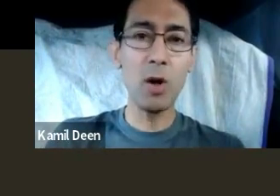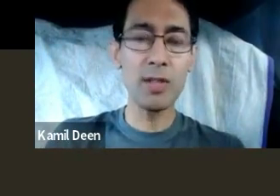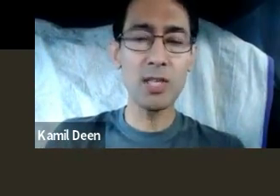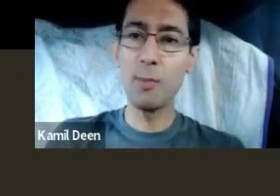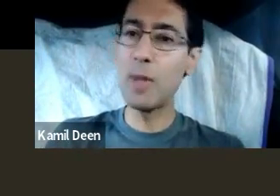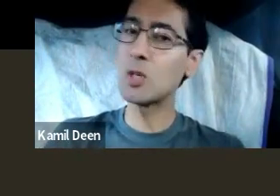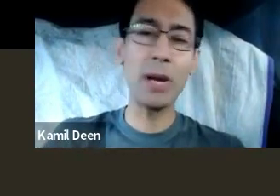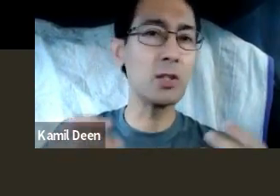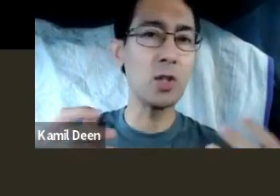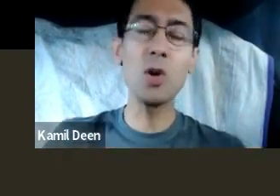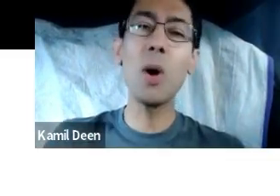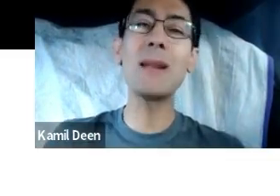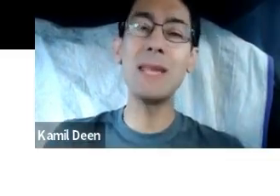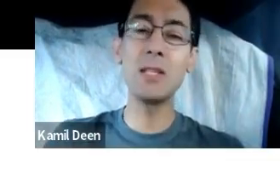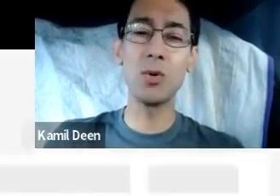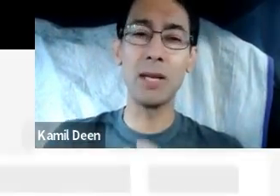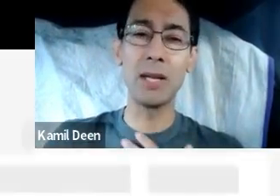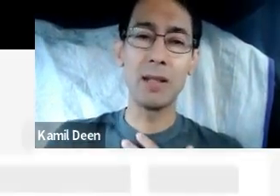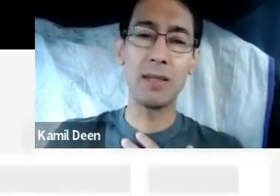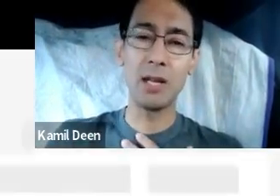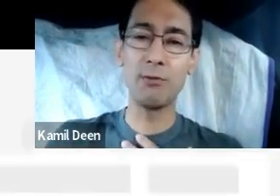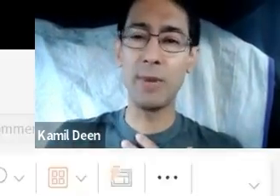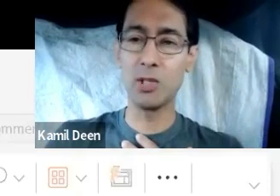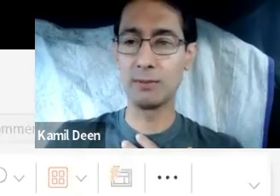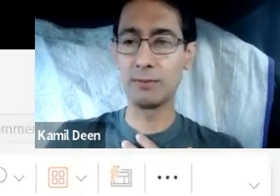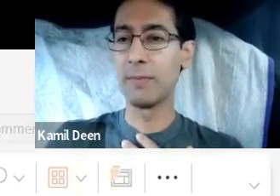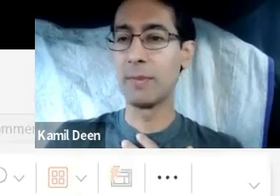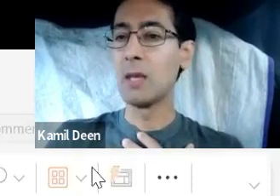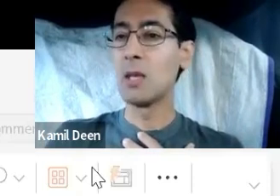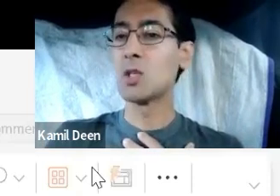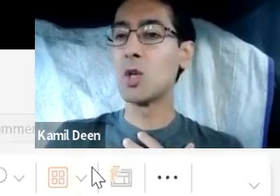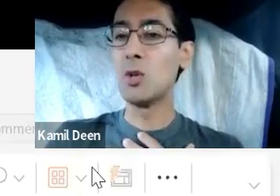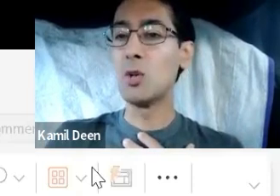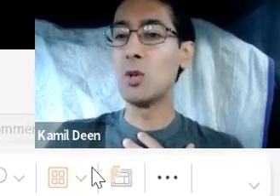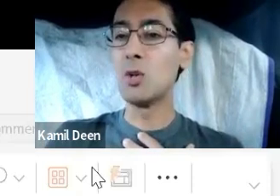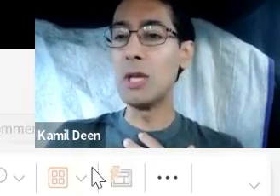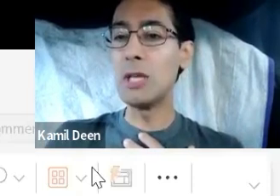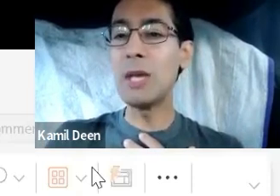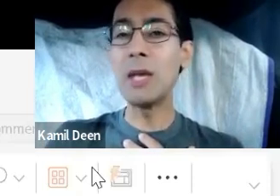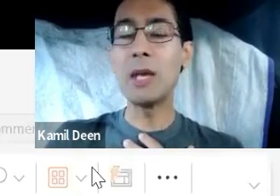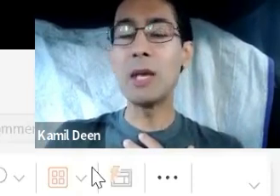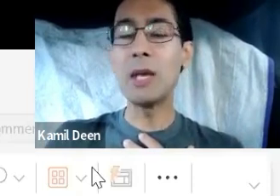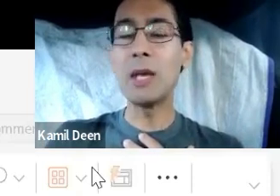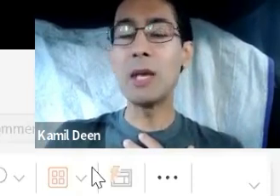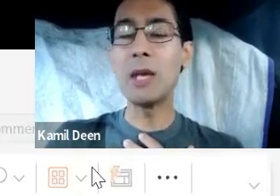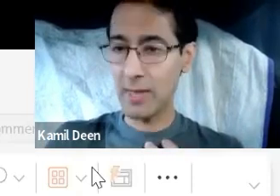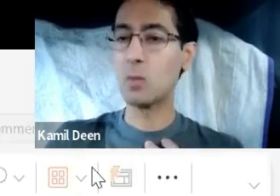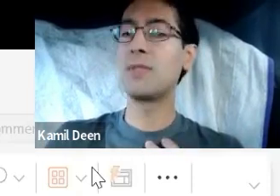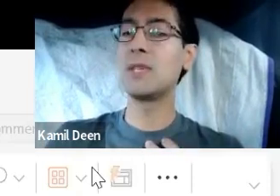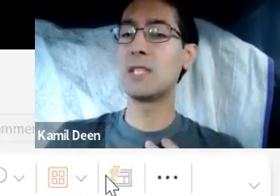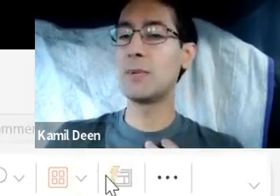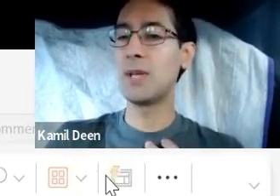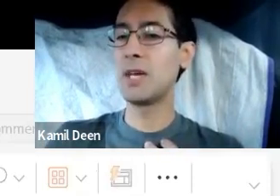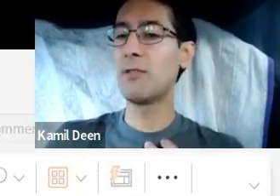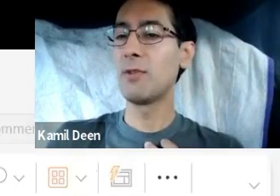giving me all this information when I don't know how to integrate that information? So you need to be direct with